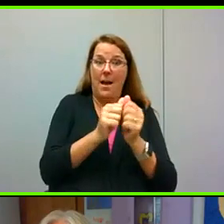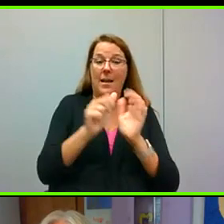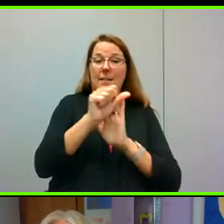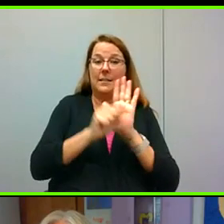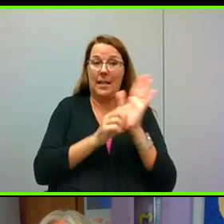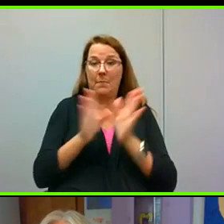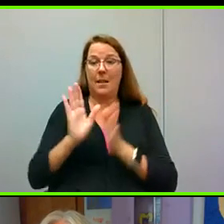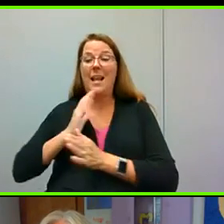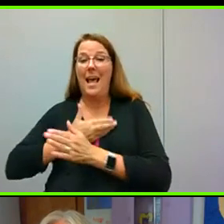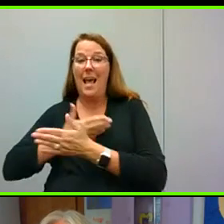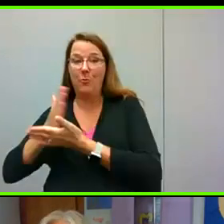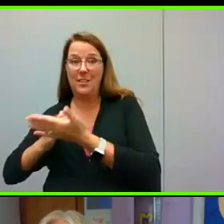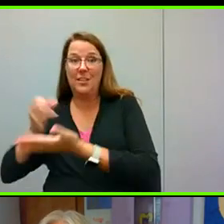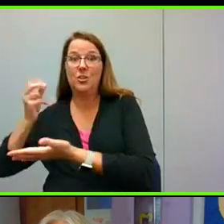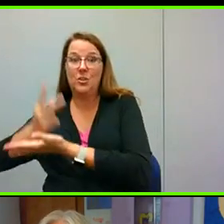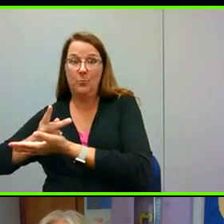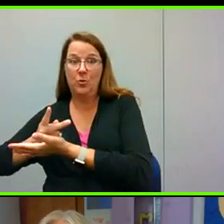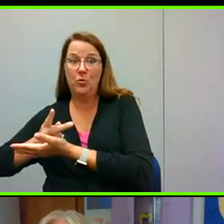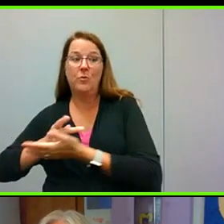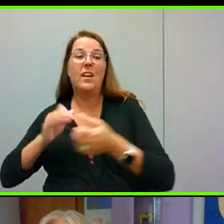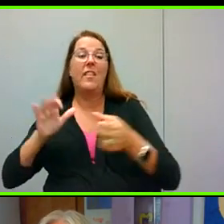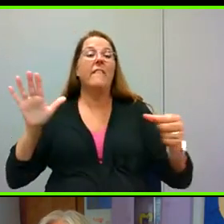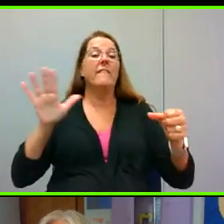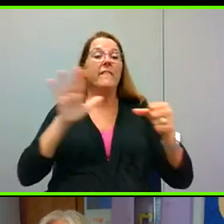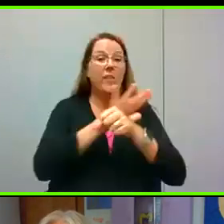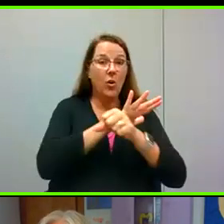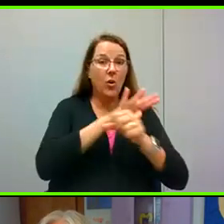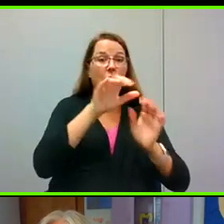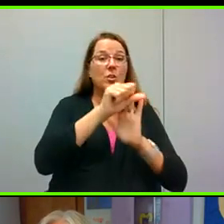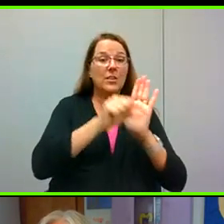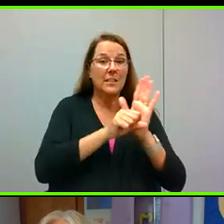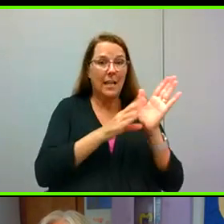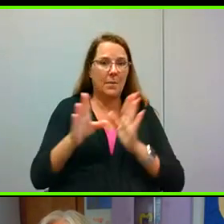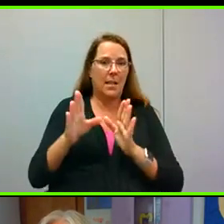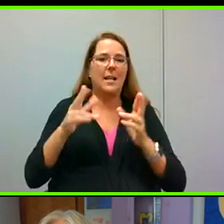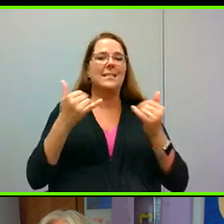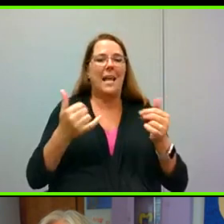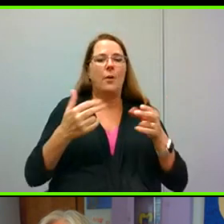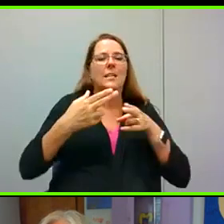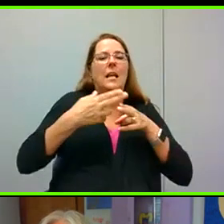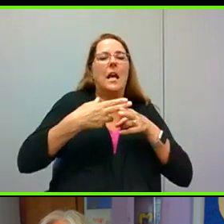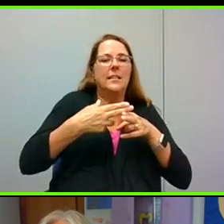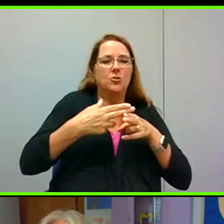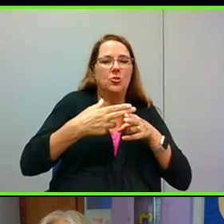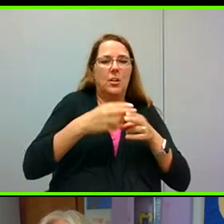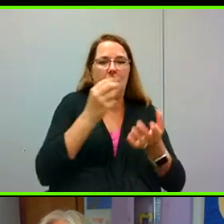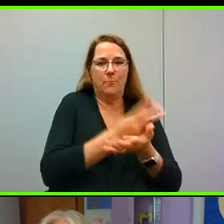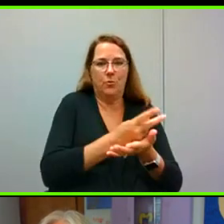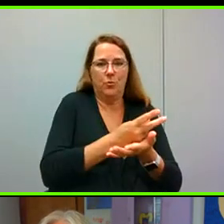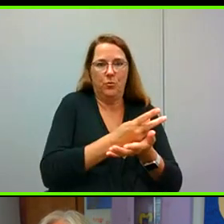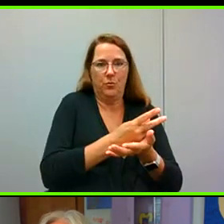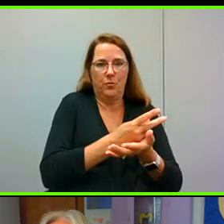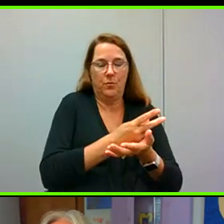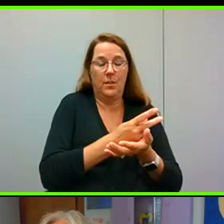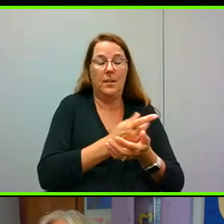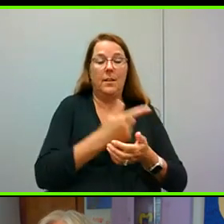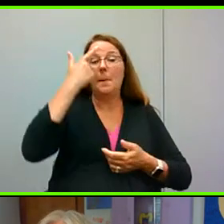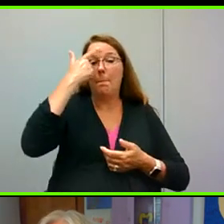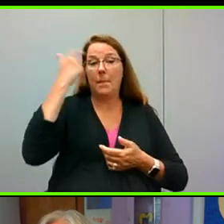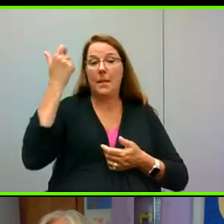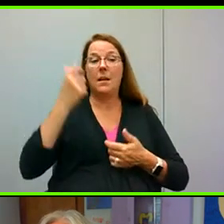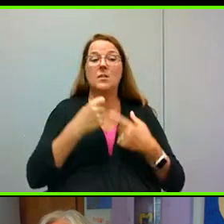is approved, the full combined state plan is conditionally approved. That is because one of